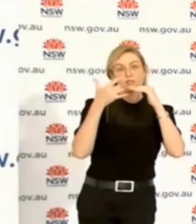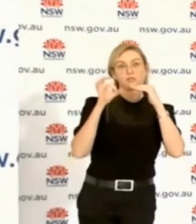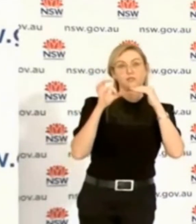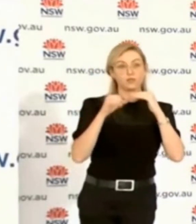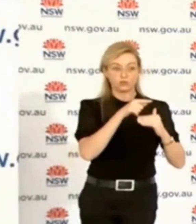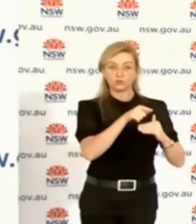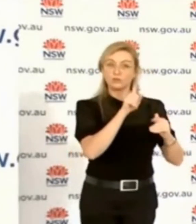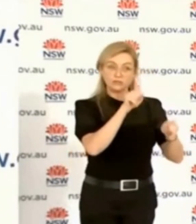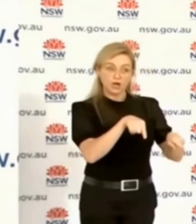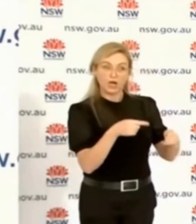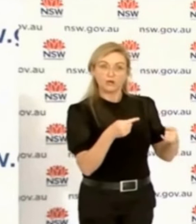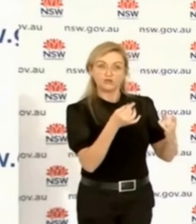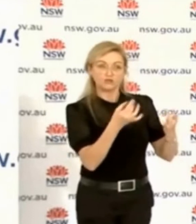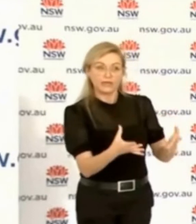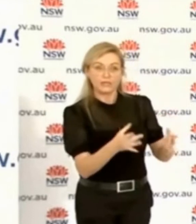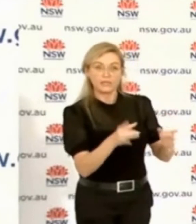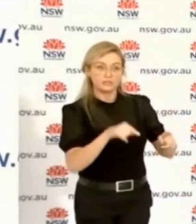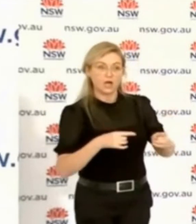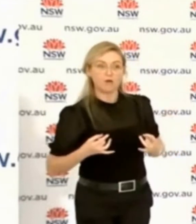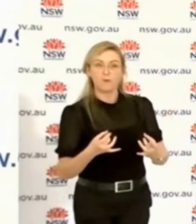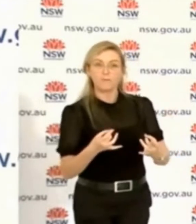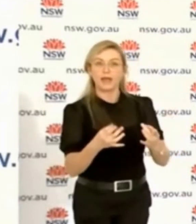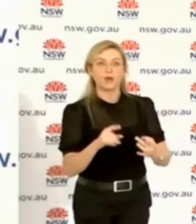for what is going to be a very bright summer here in New South Wales.